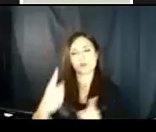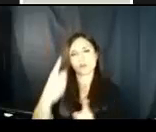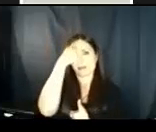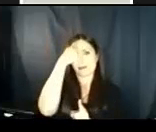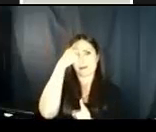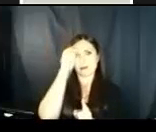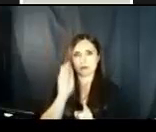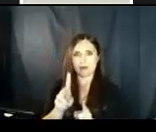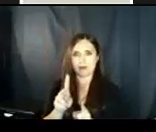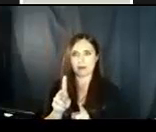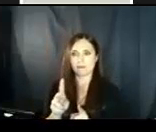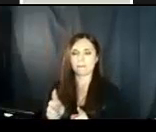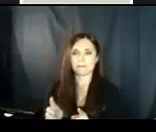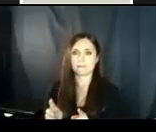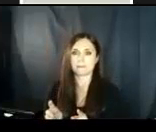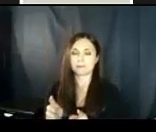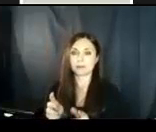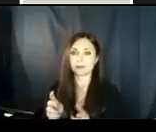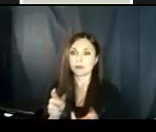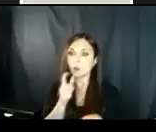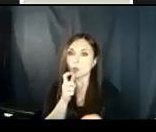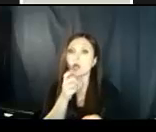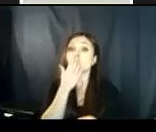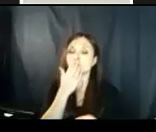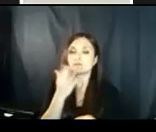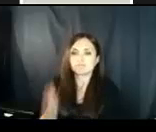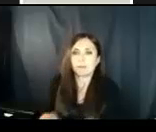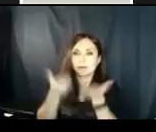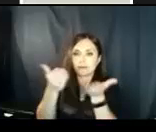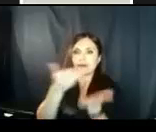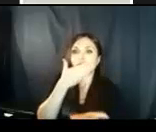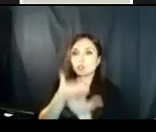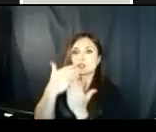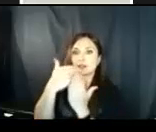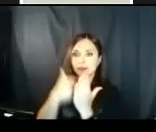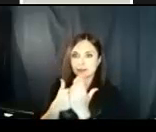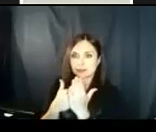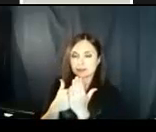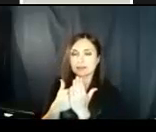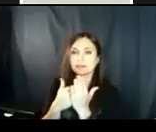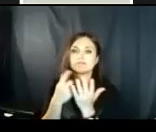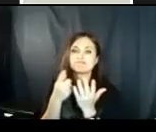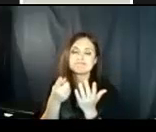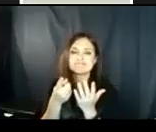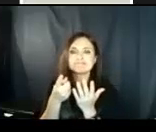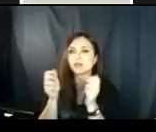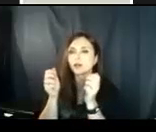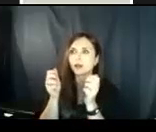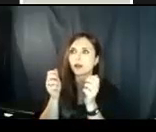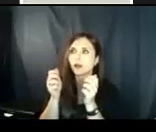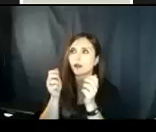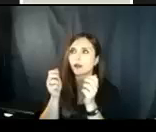okay, you provide a Kahoot lesson, okay, voice thread, acting it out with a co-teacher, video